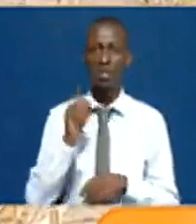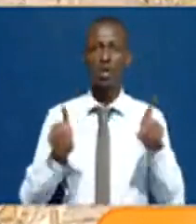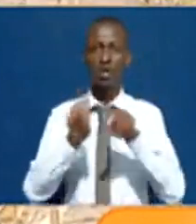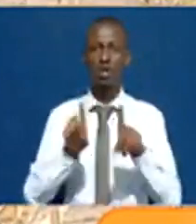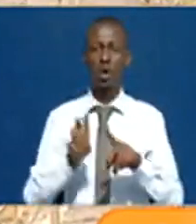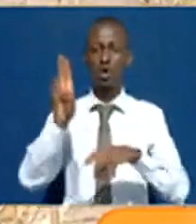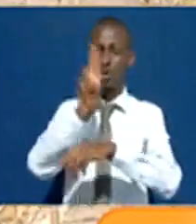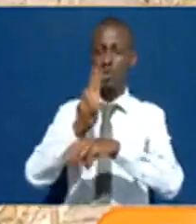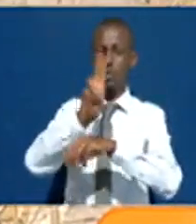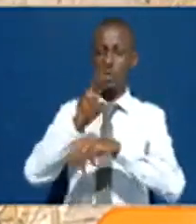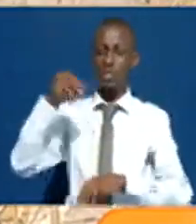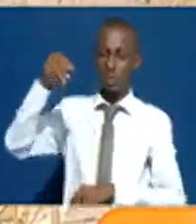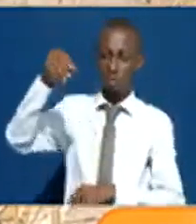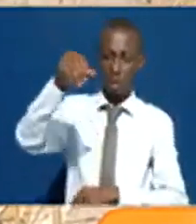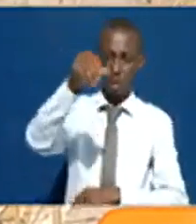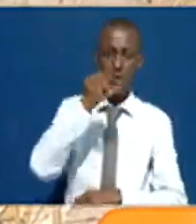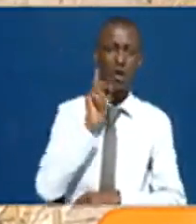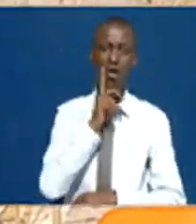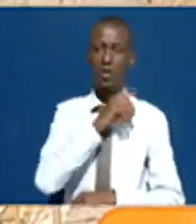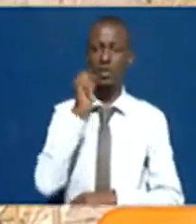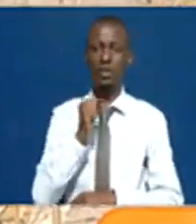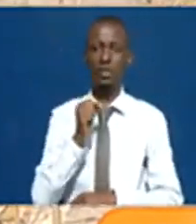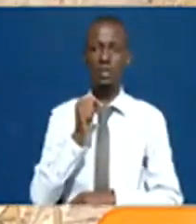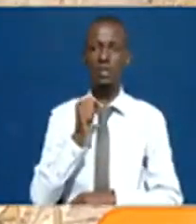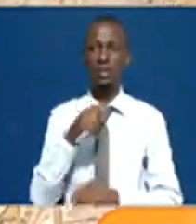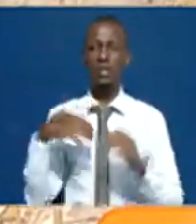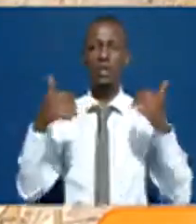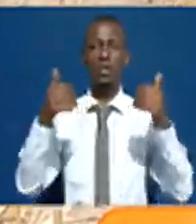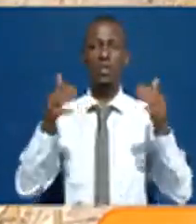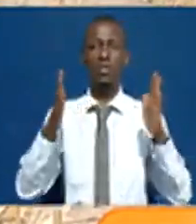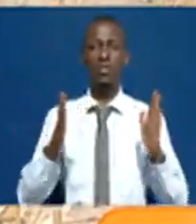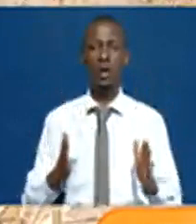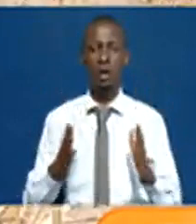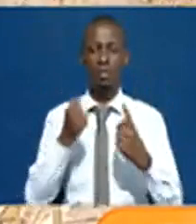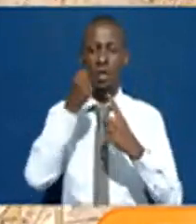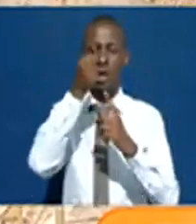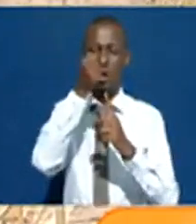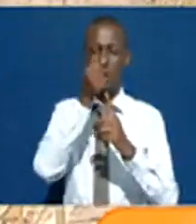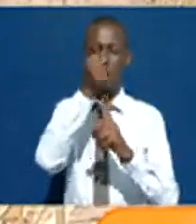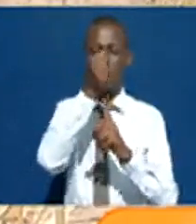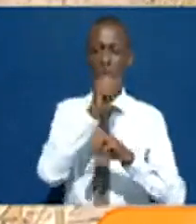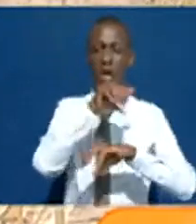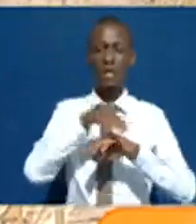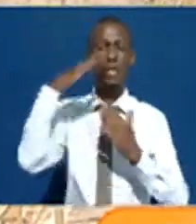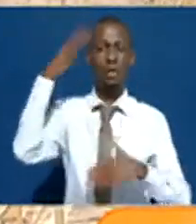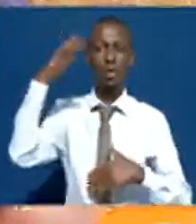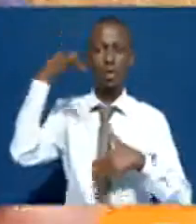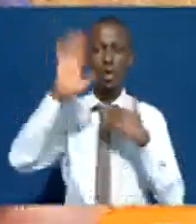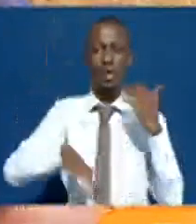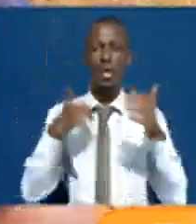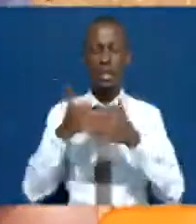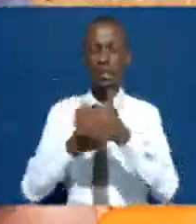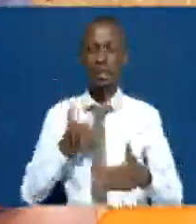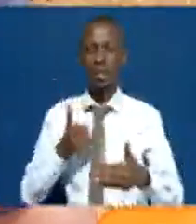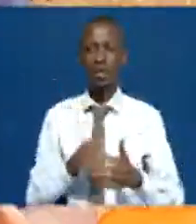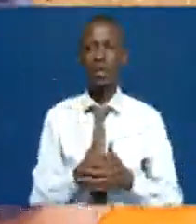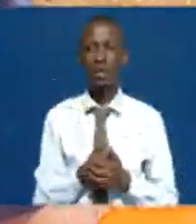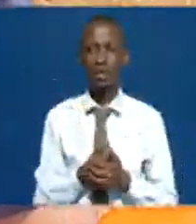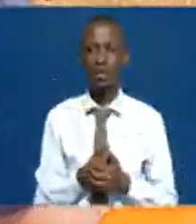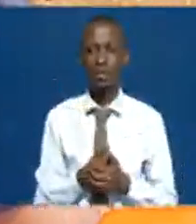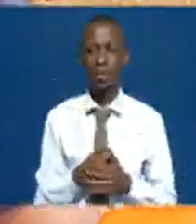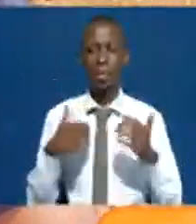manure or fertilizer on that furrow, you find that the farmers are getting much yields that they used to get. Kwanza kulima